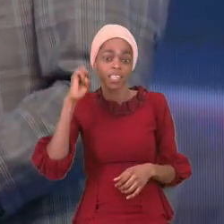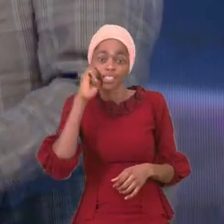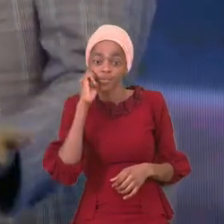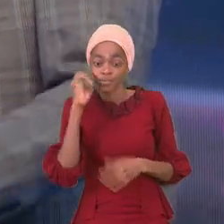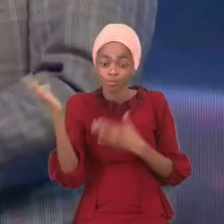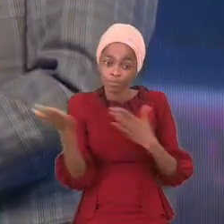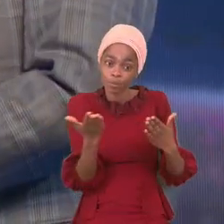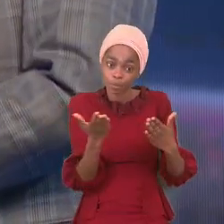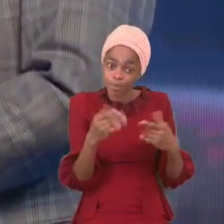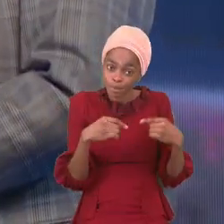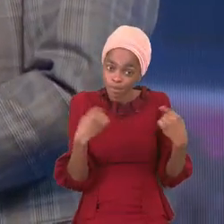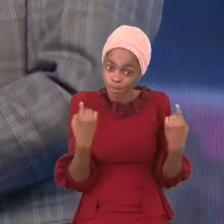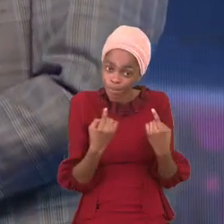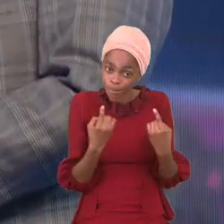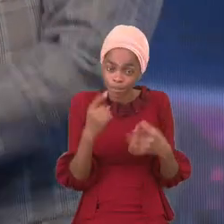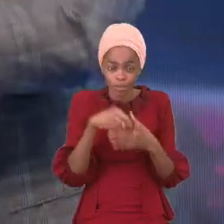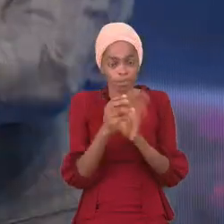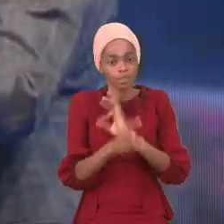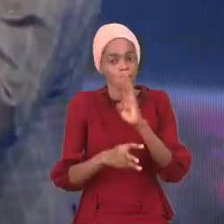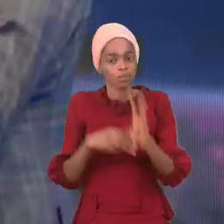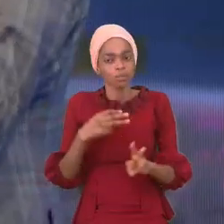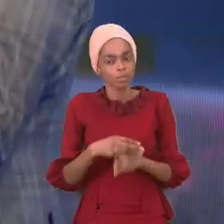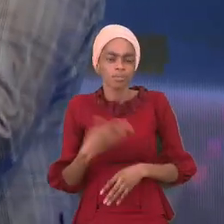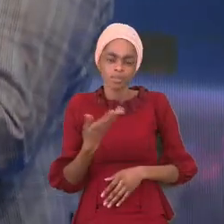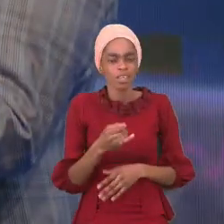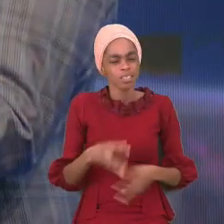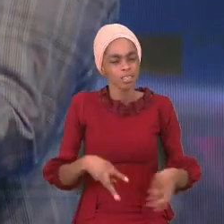that into the world, there's a way,